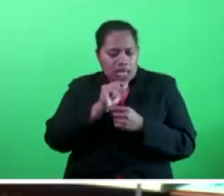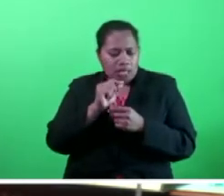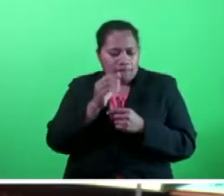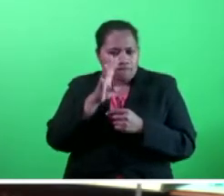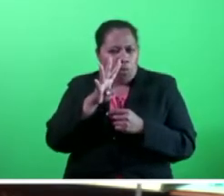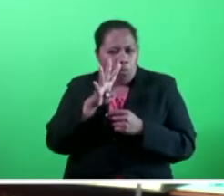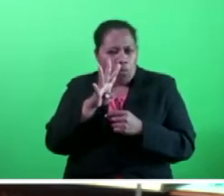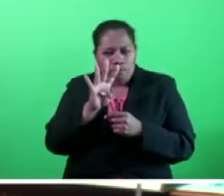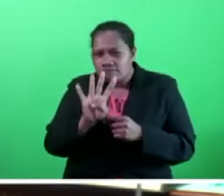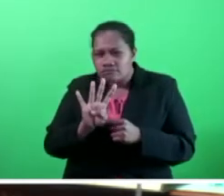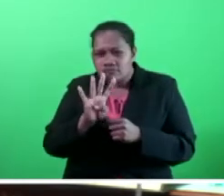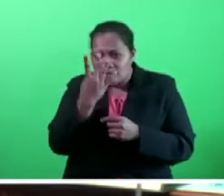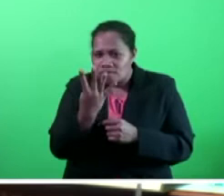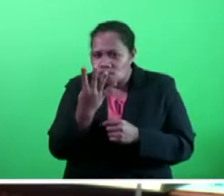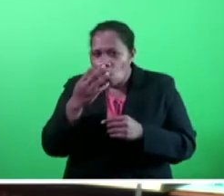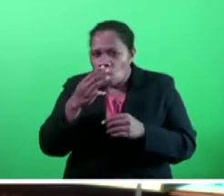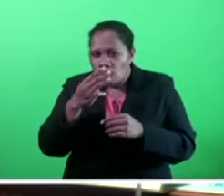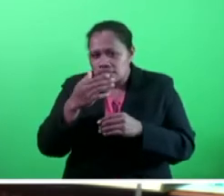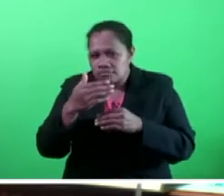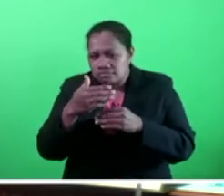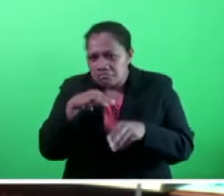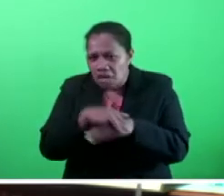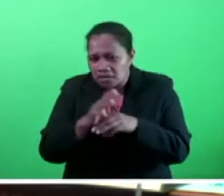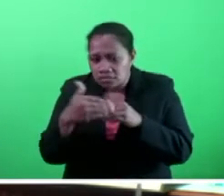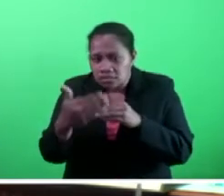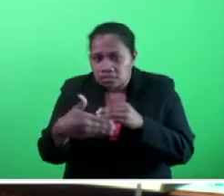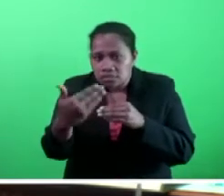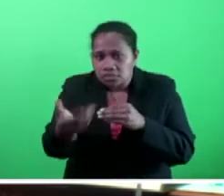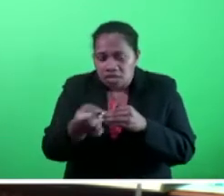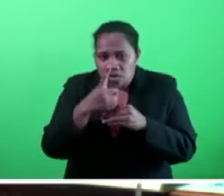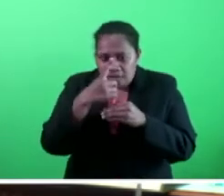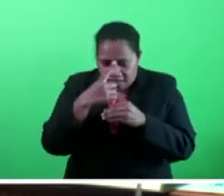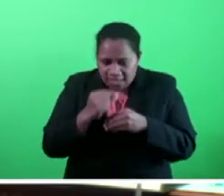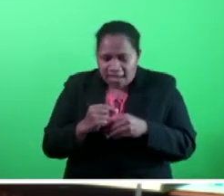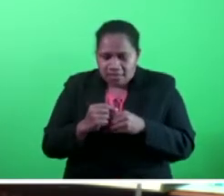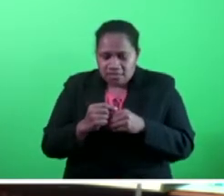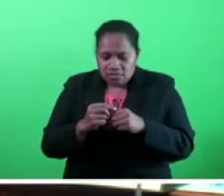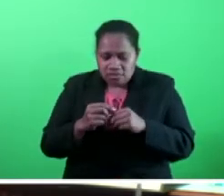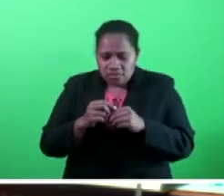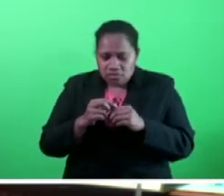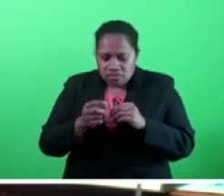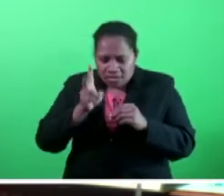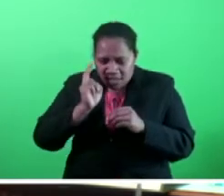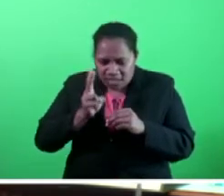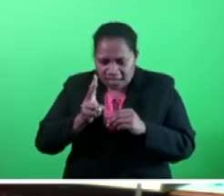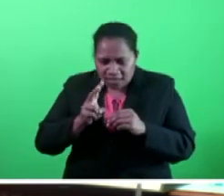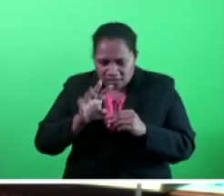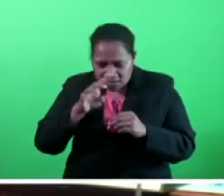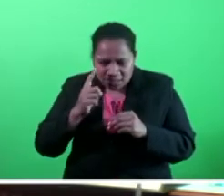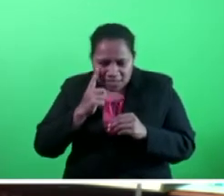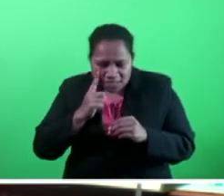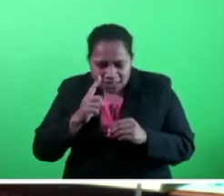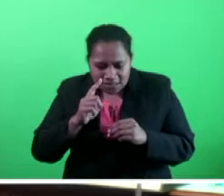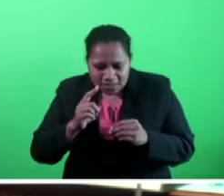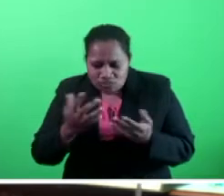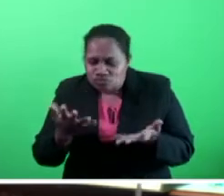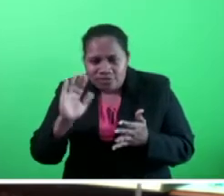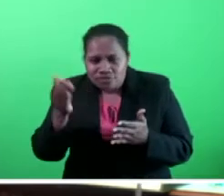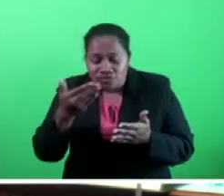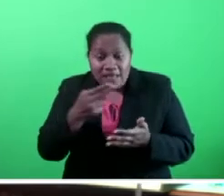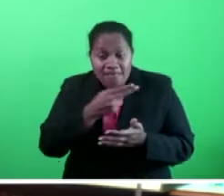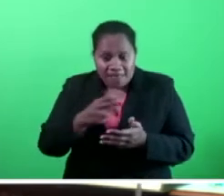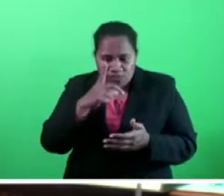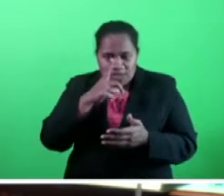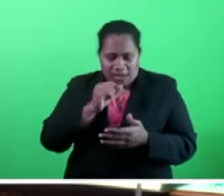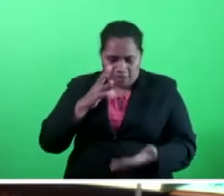separate out the infected animals there. And then Yangara would be certified as a TB and brucellosis clean farm. And then